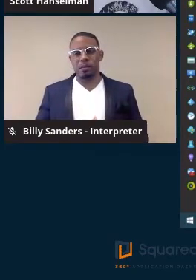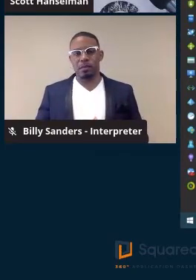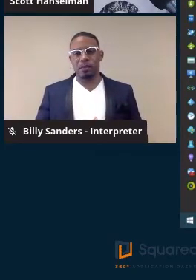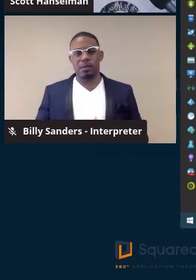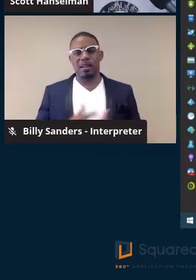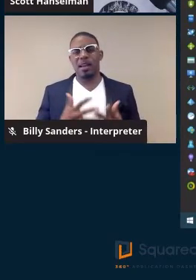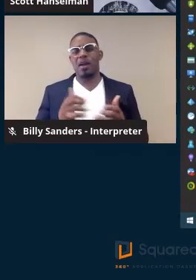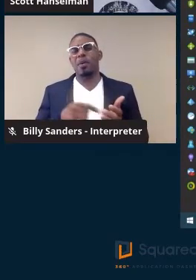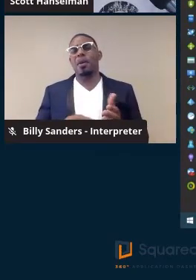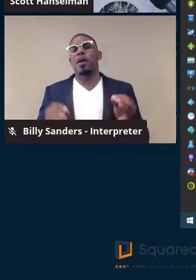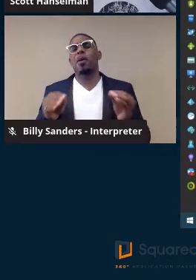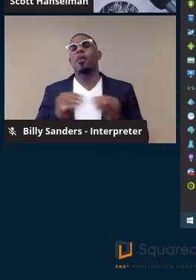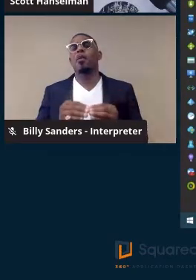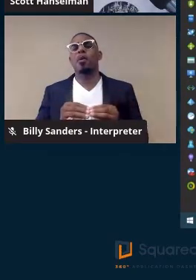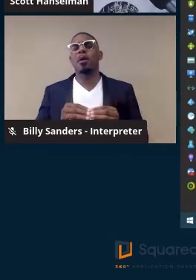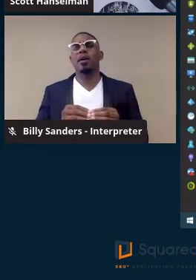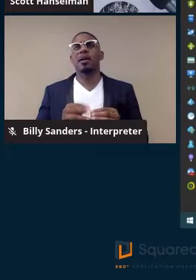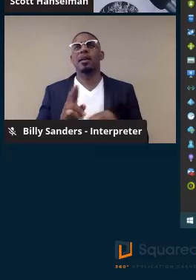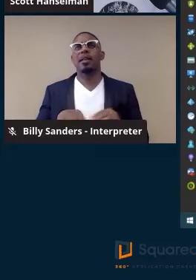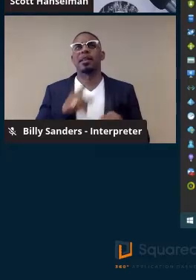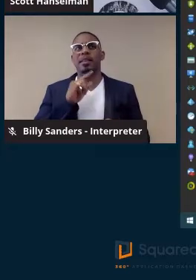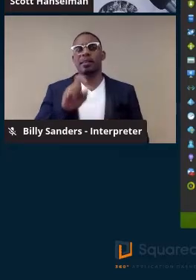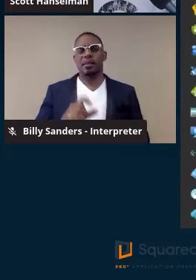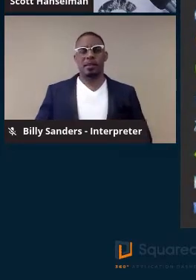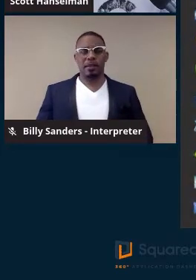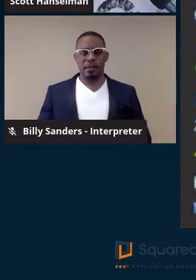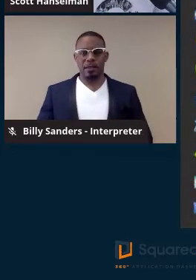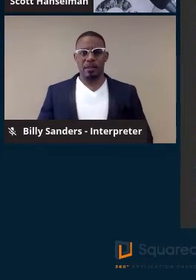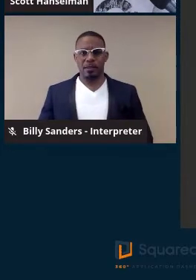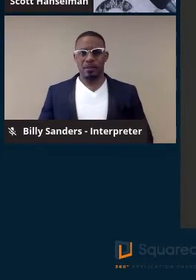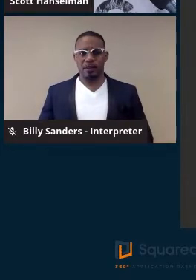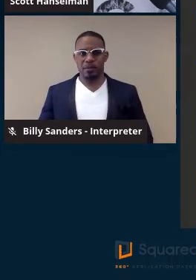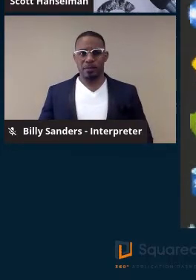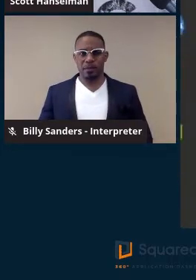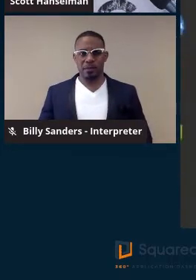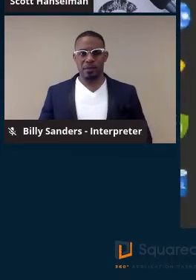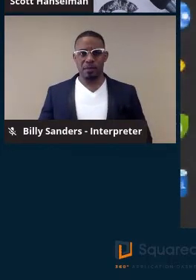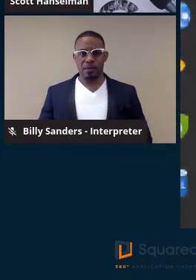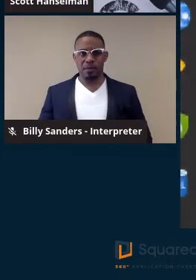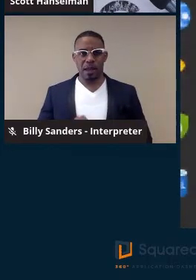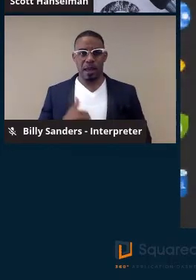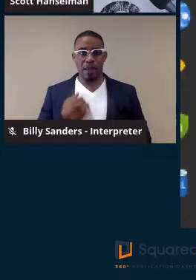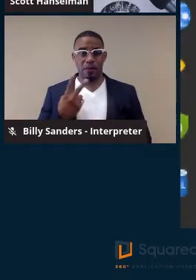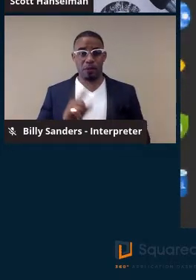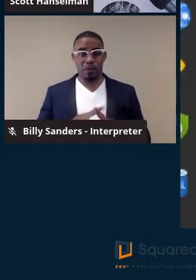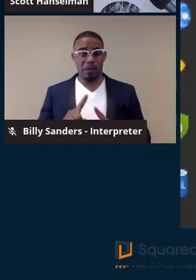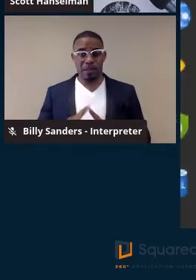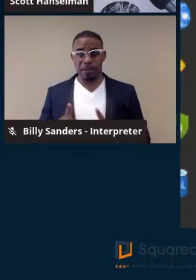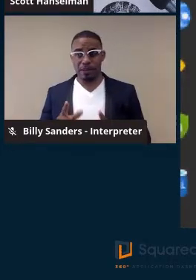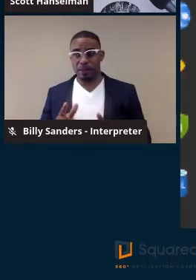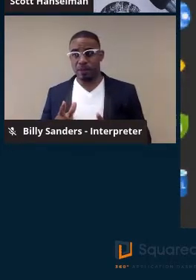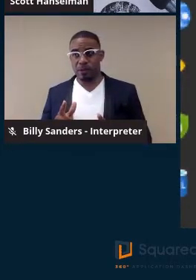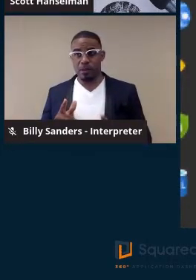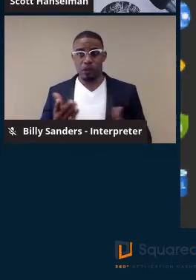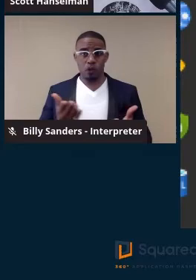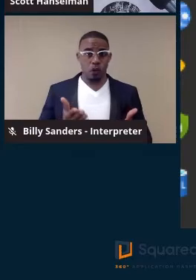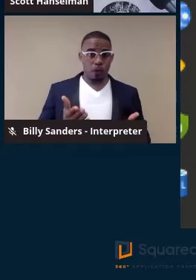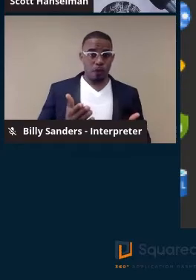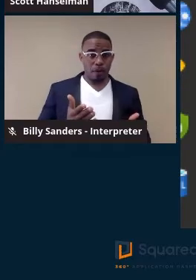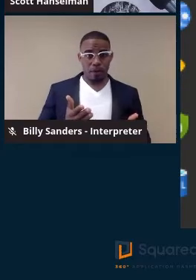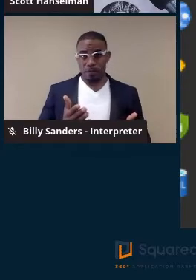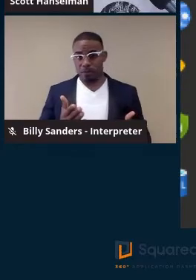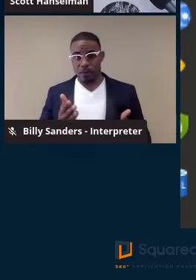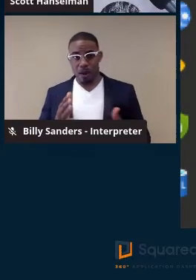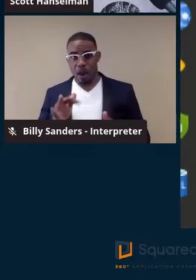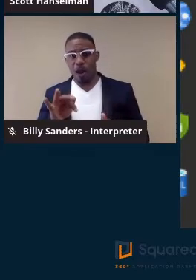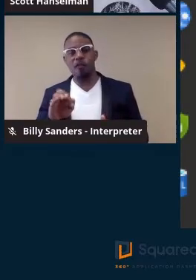pay more than is necessary. So I have two different server farms in the cloud